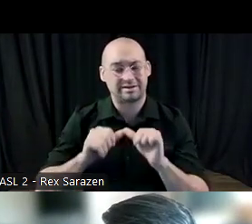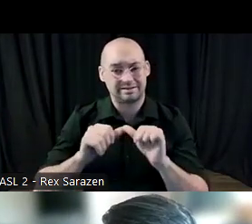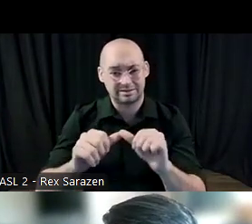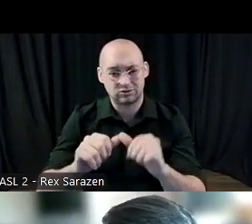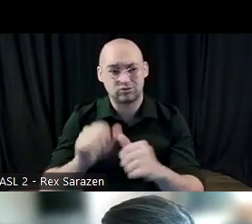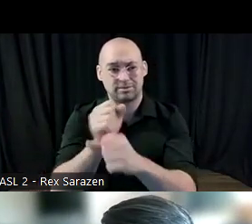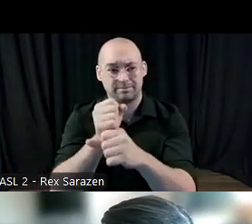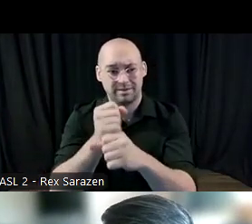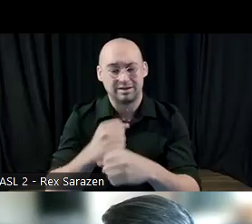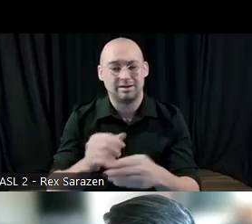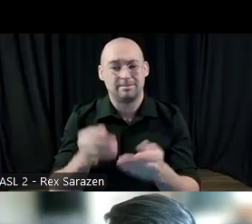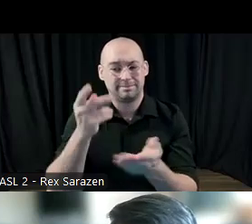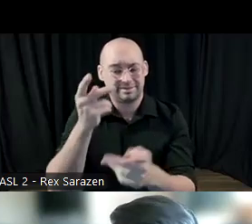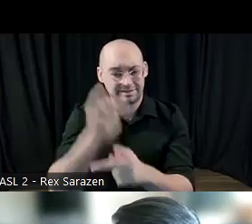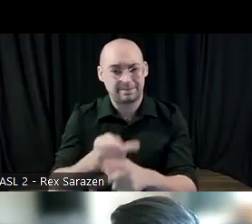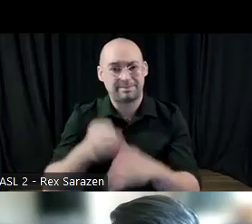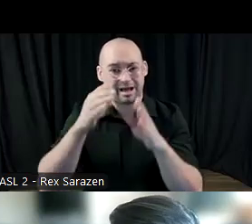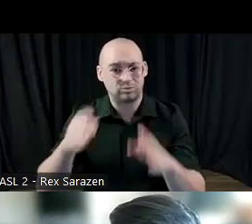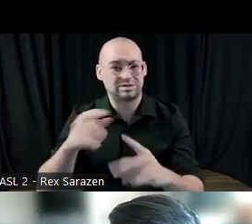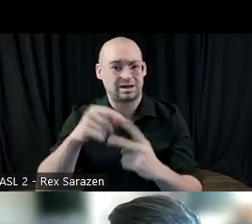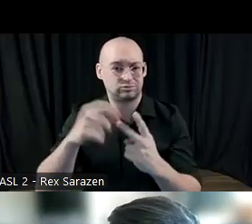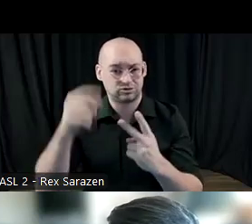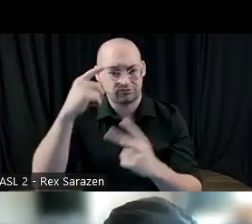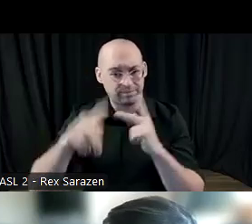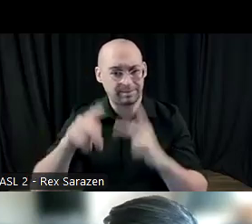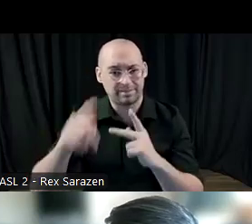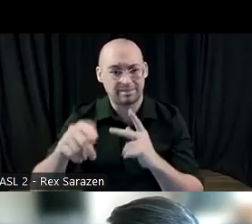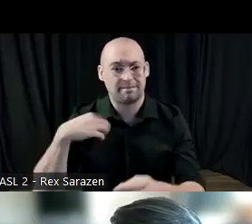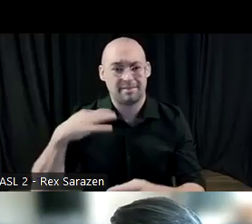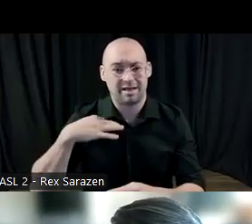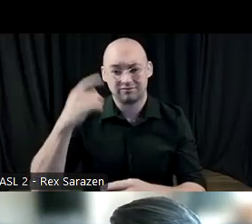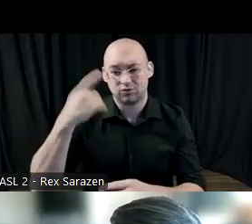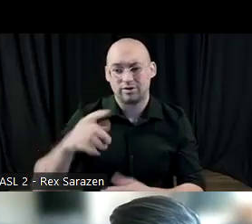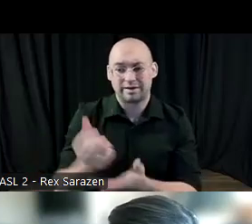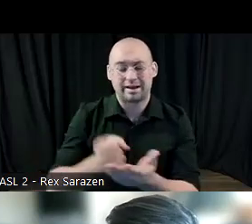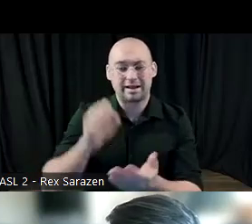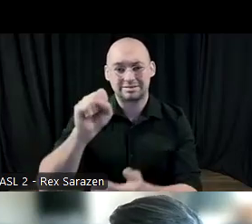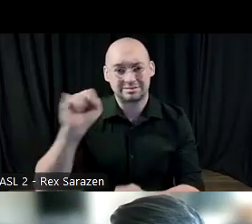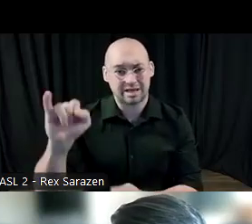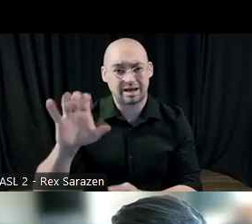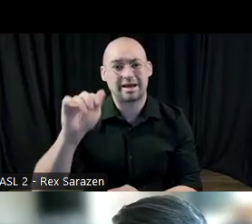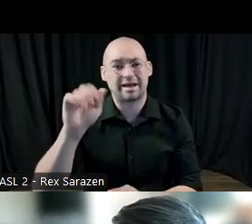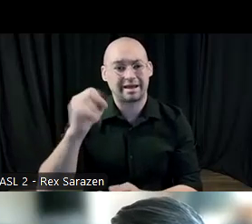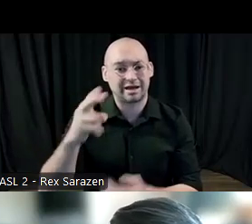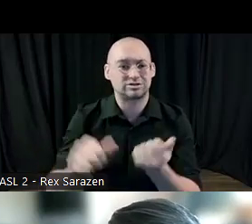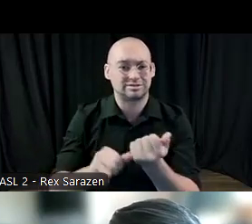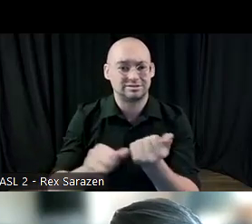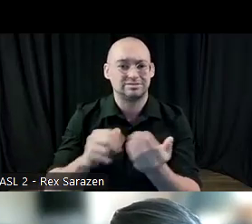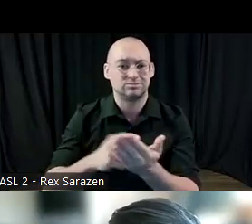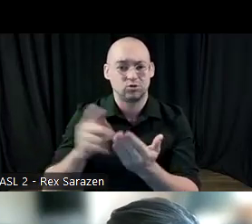preserve housing options for people applying for or receiving SSI or cash assistance program for